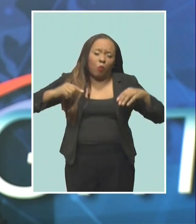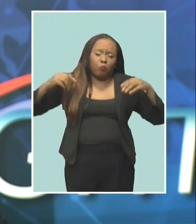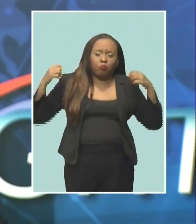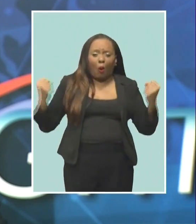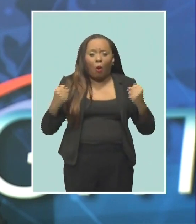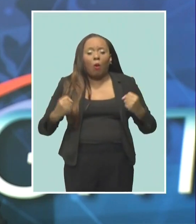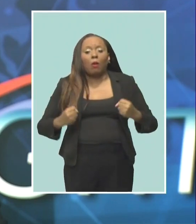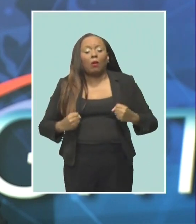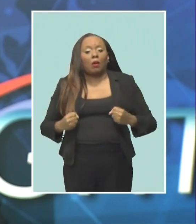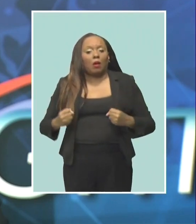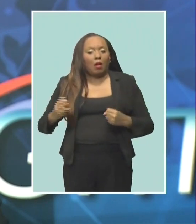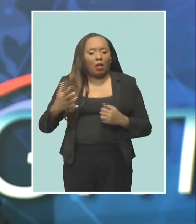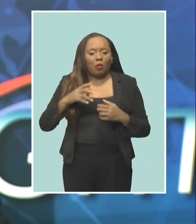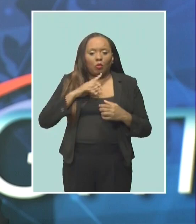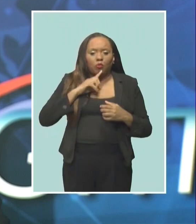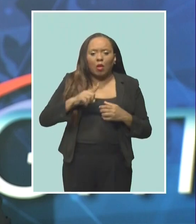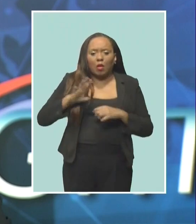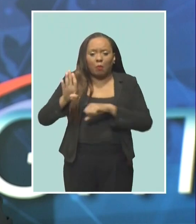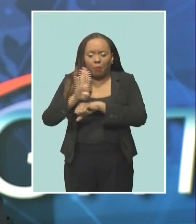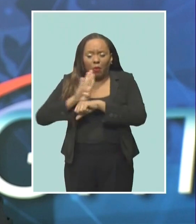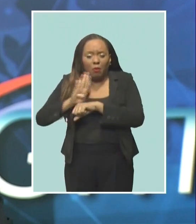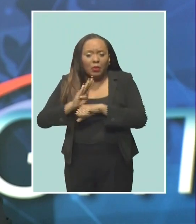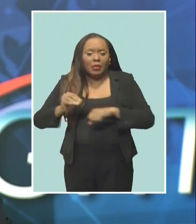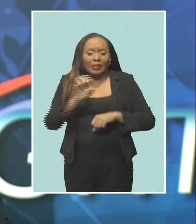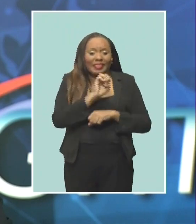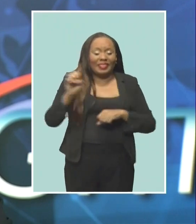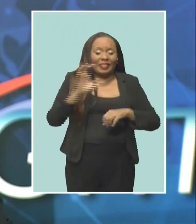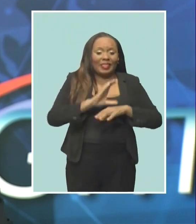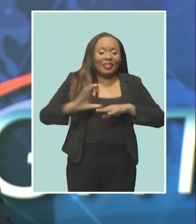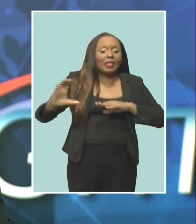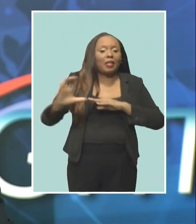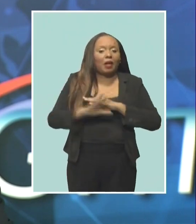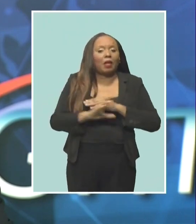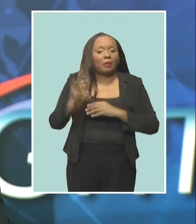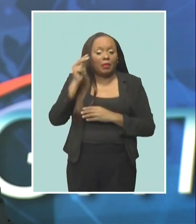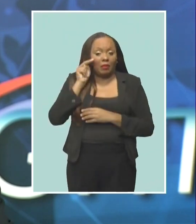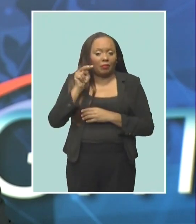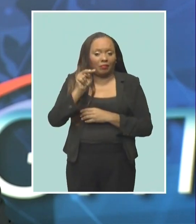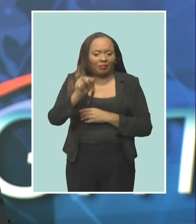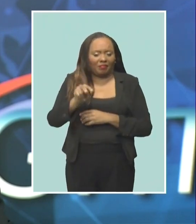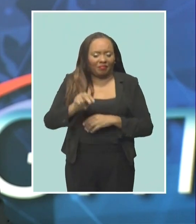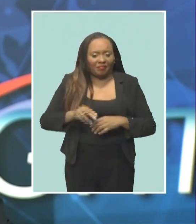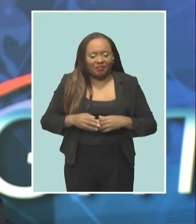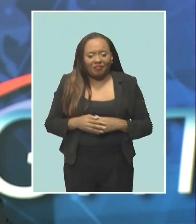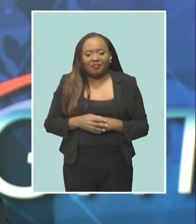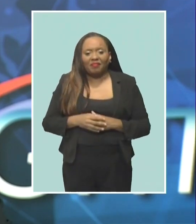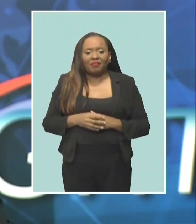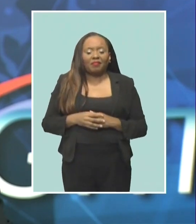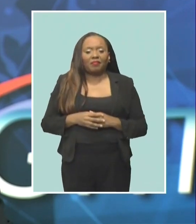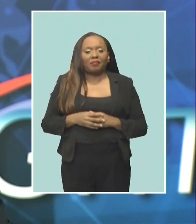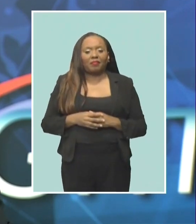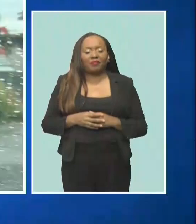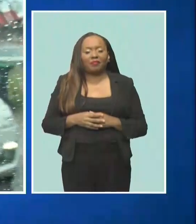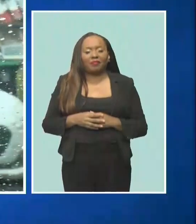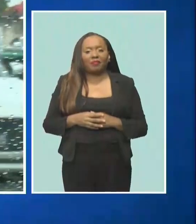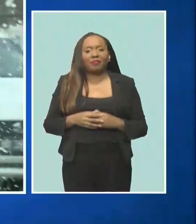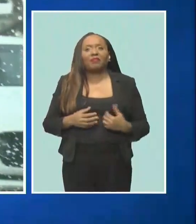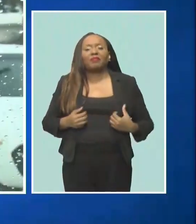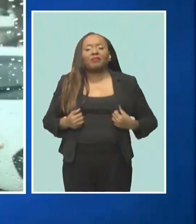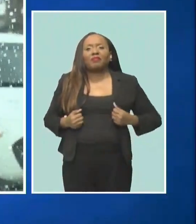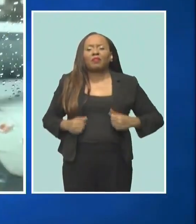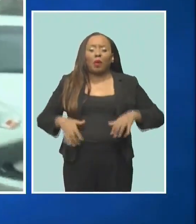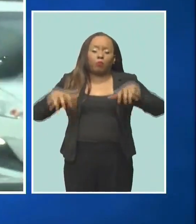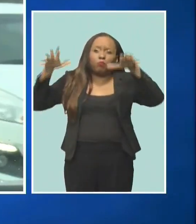to low-level shear line that drifted across Barbados and the Eastern Caribbean. Anesta Henry reports. There were